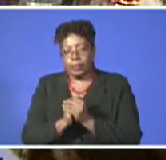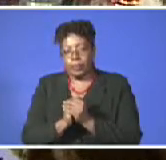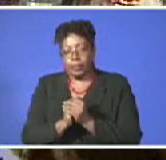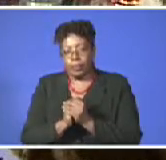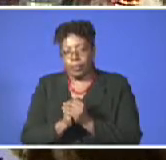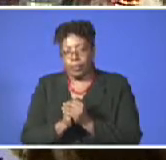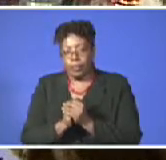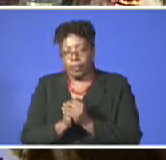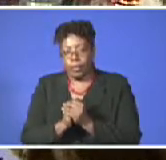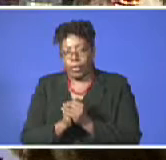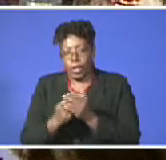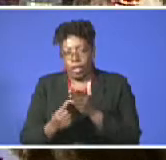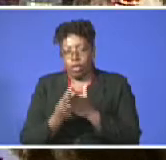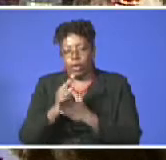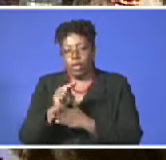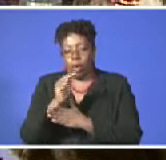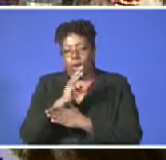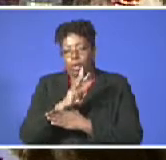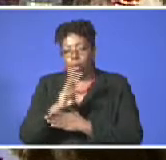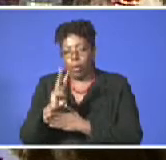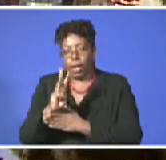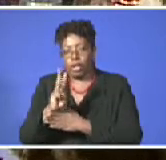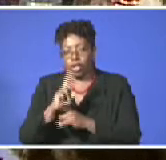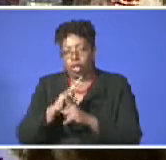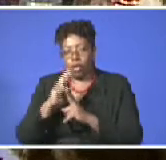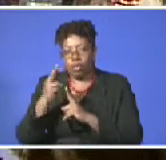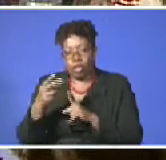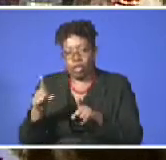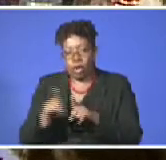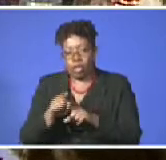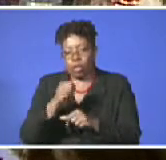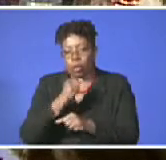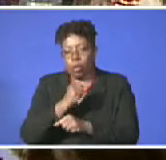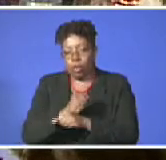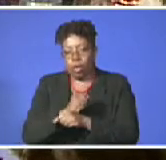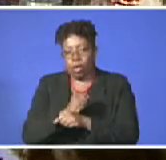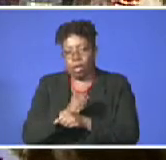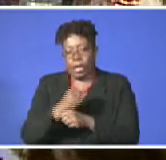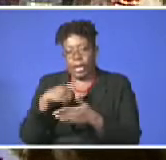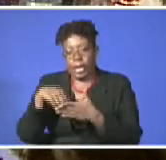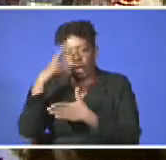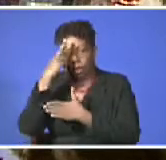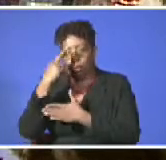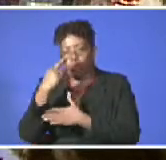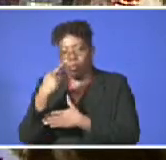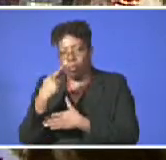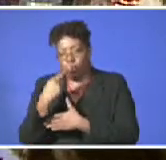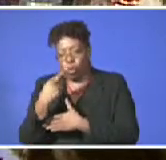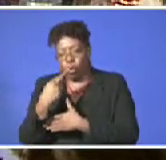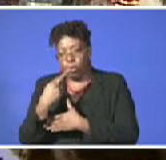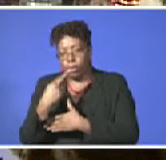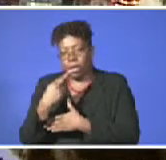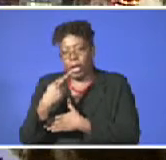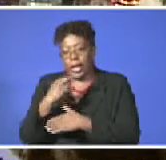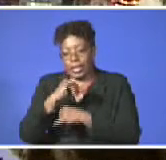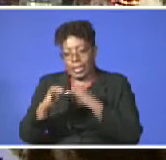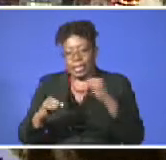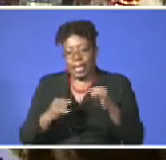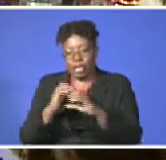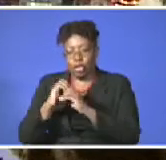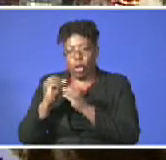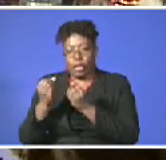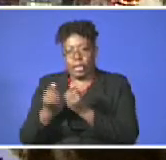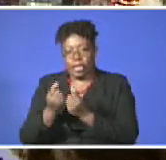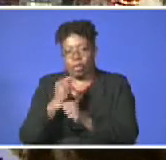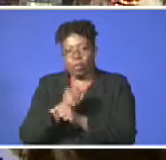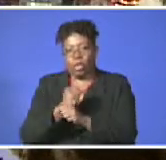in Brazil's growing northeast region. Ms. Pitts also worked in Rome and Vienna as a U.S. liaison to international organizations